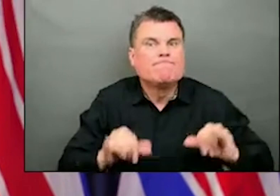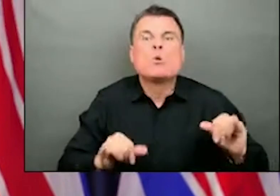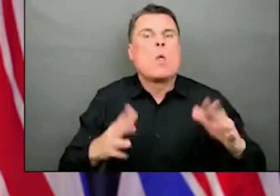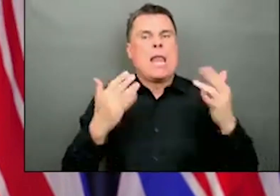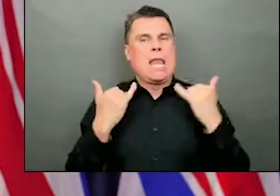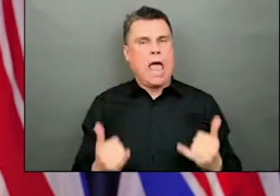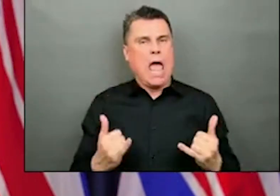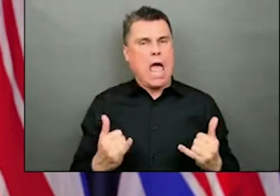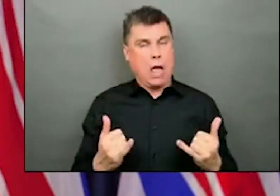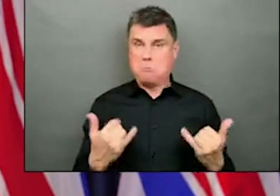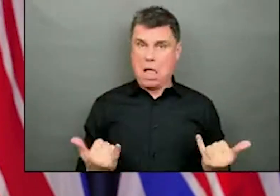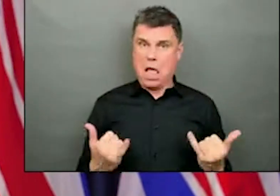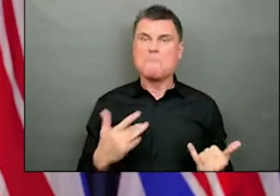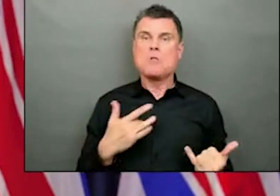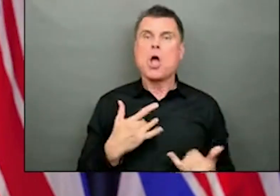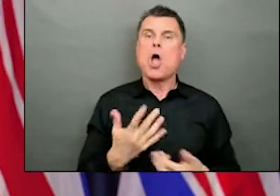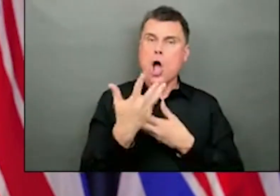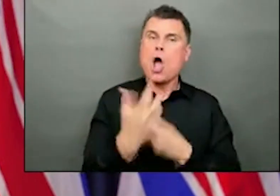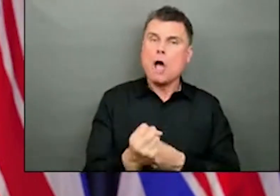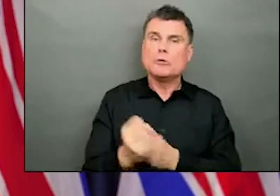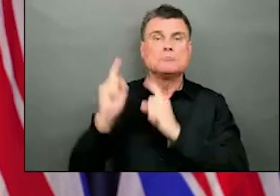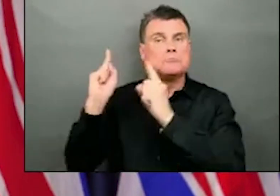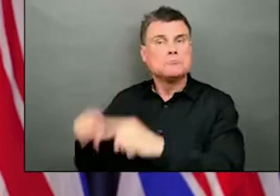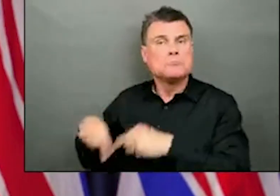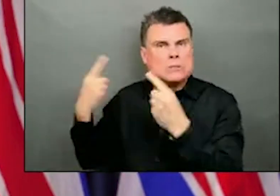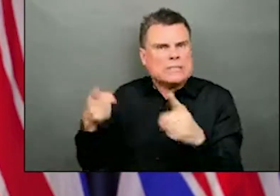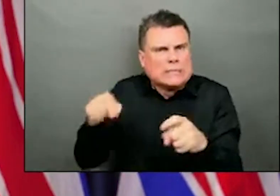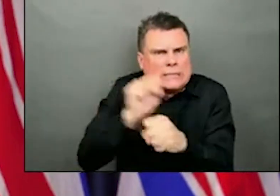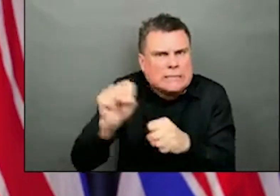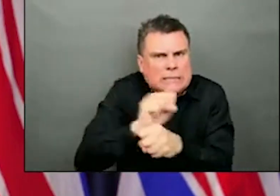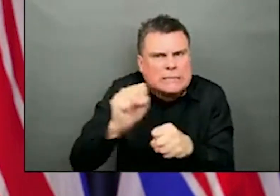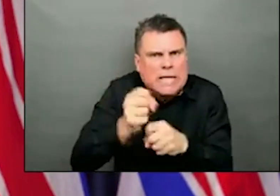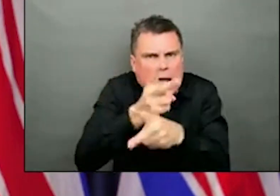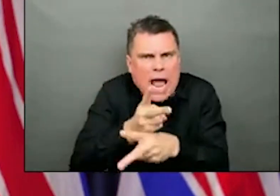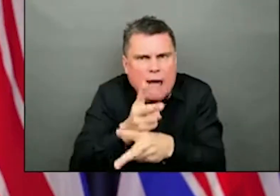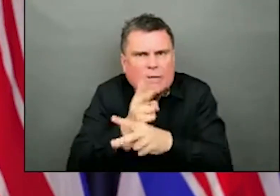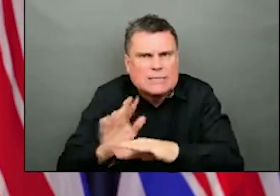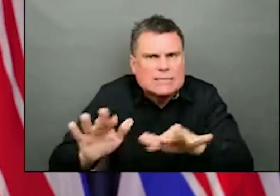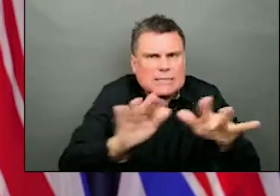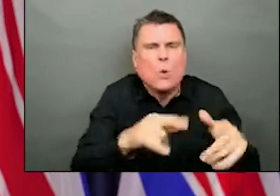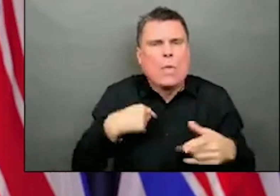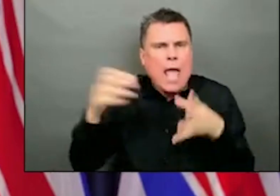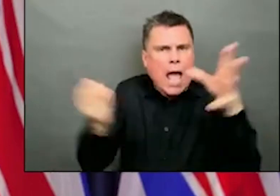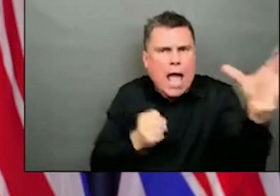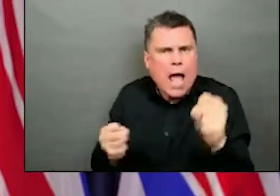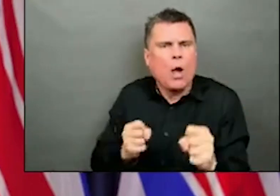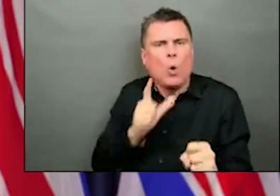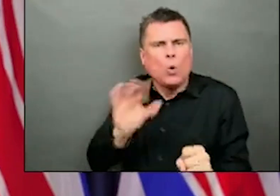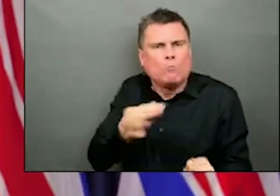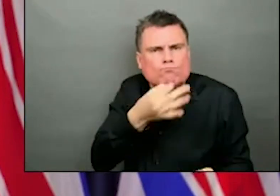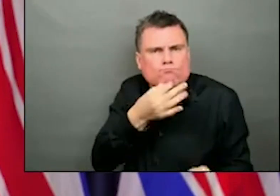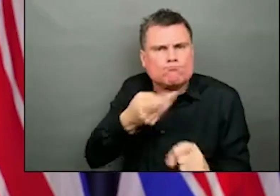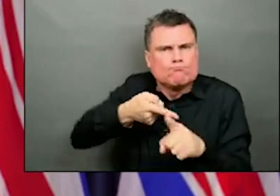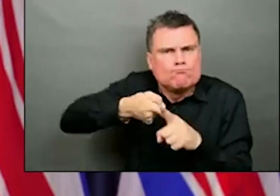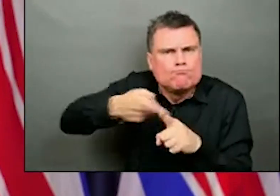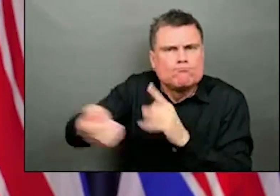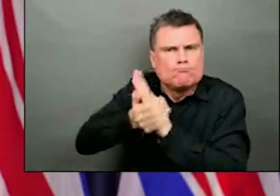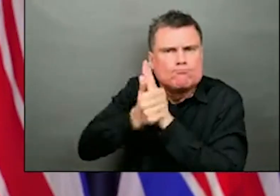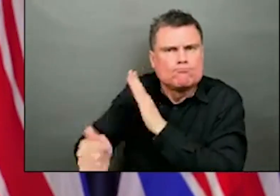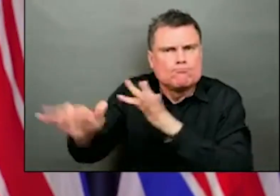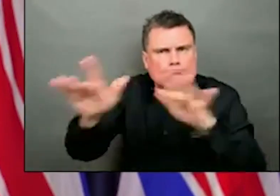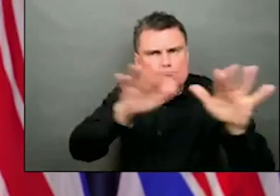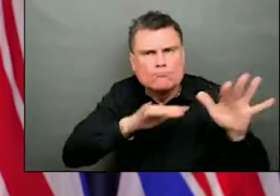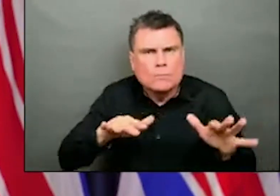eyes and ears that we're going to be putting in place will be sufficient to get the project completed within the allocated resources that Treasury Board's